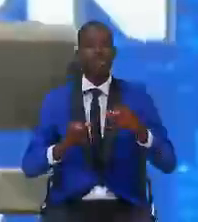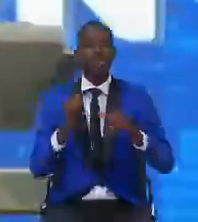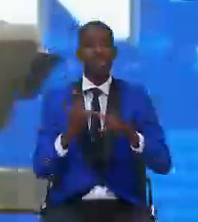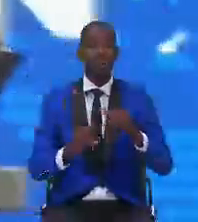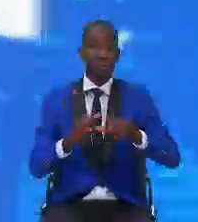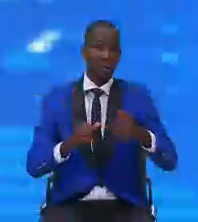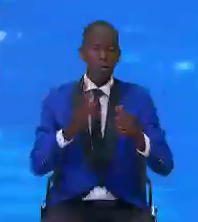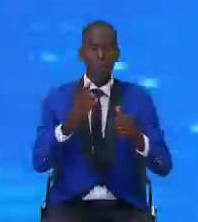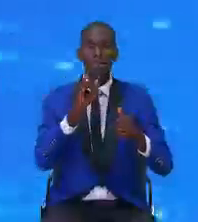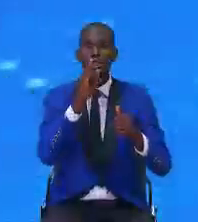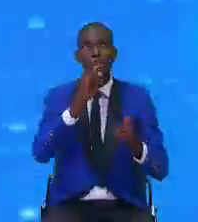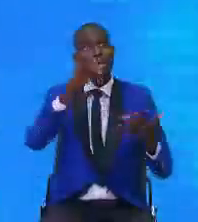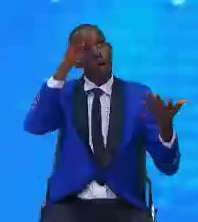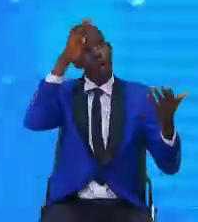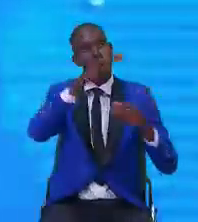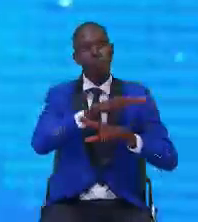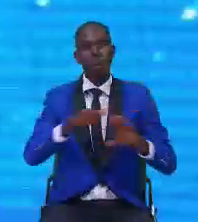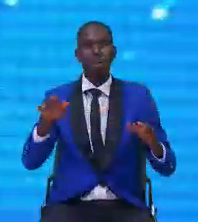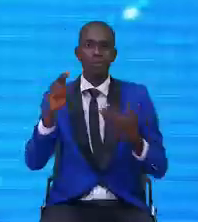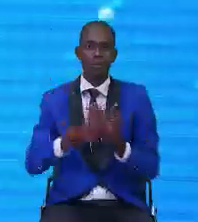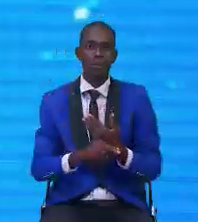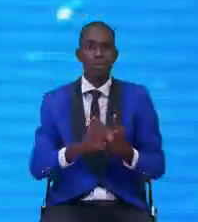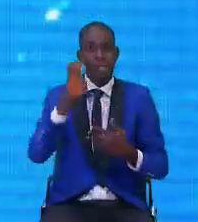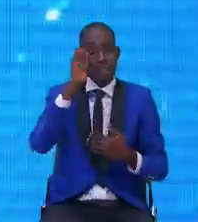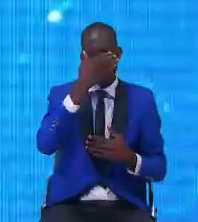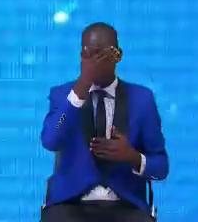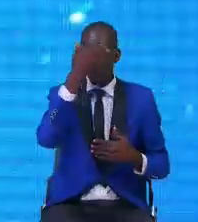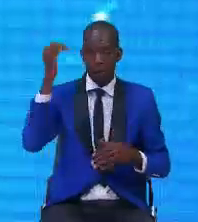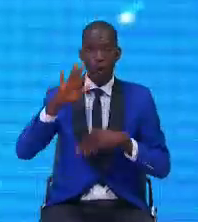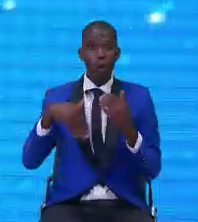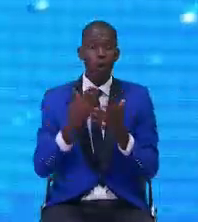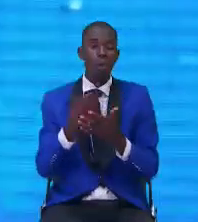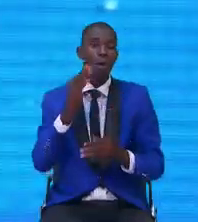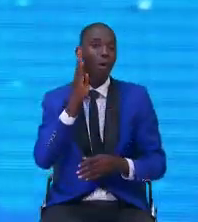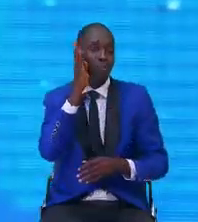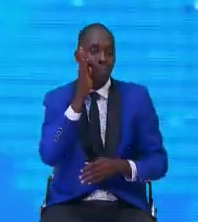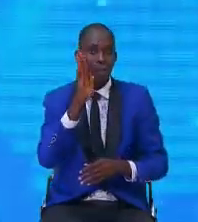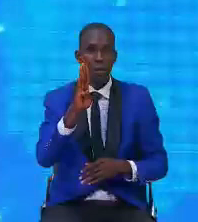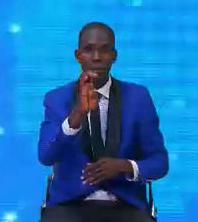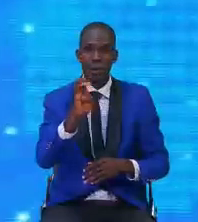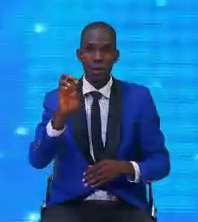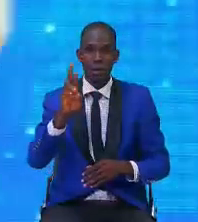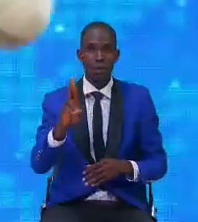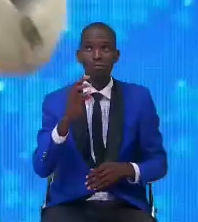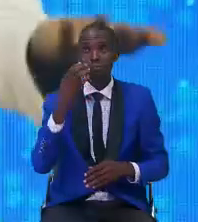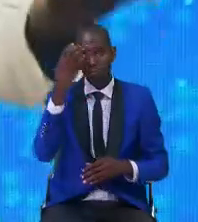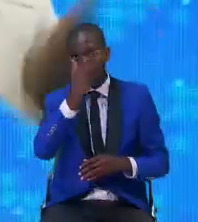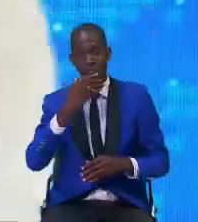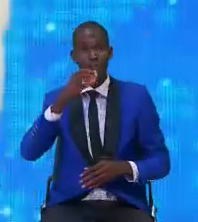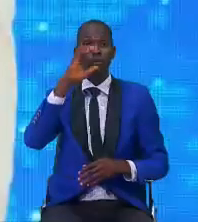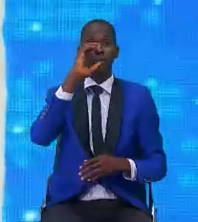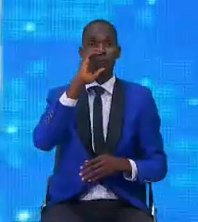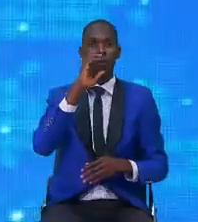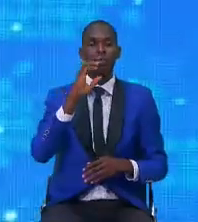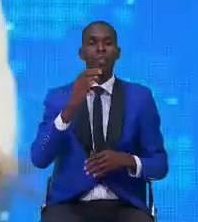hopelessness. He forgot all the beer. He forgot all the alcohol. He forgot everything he was doing. Now he